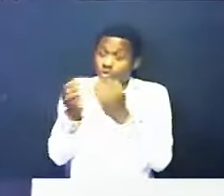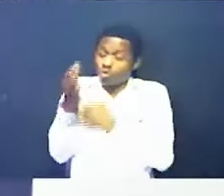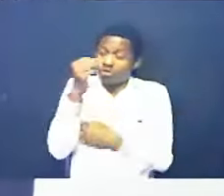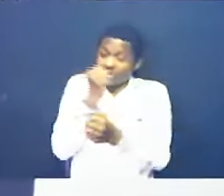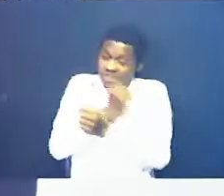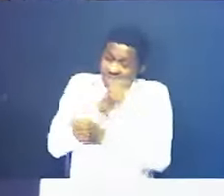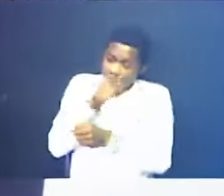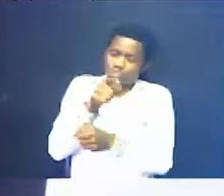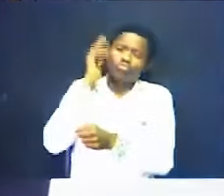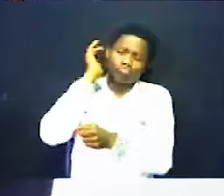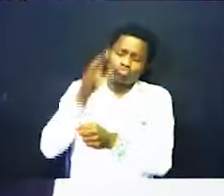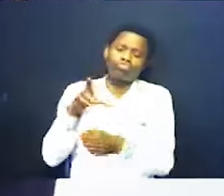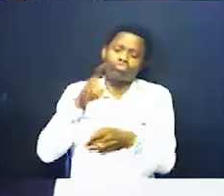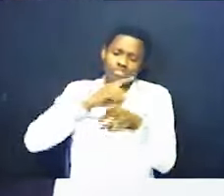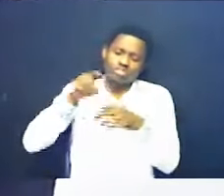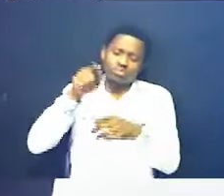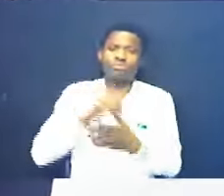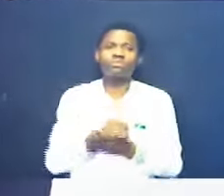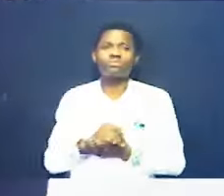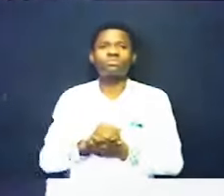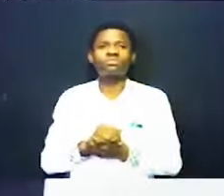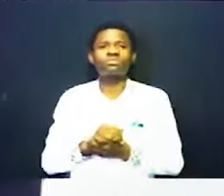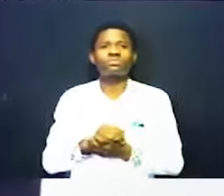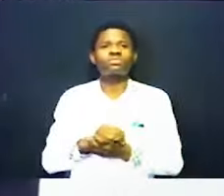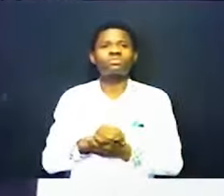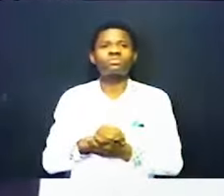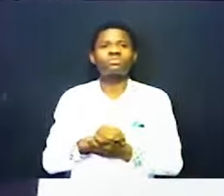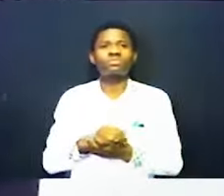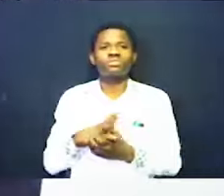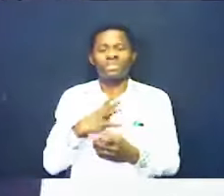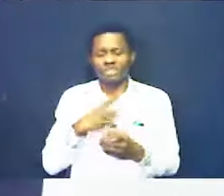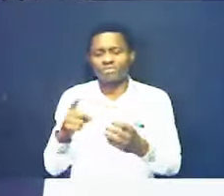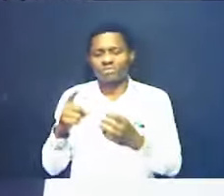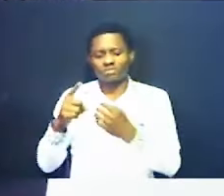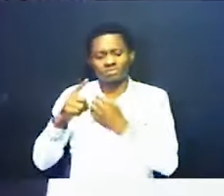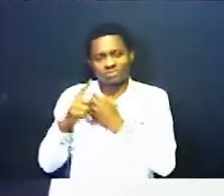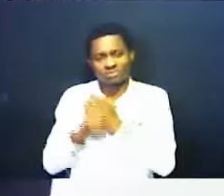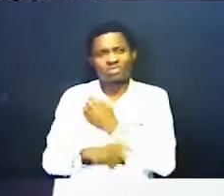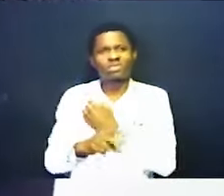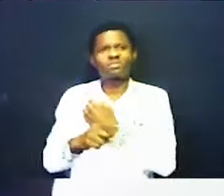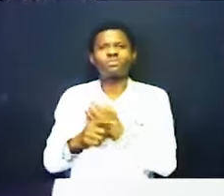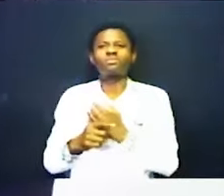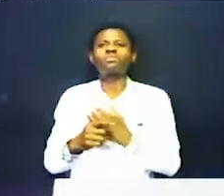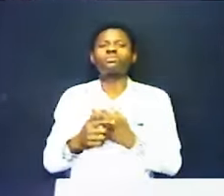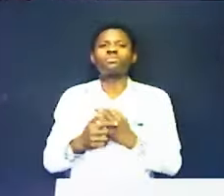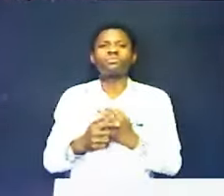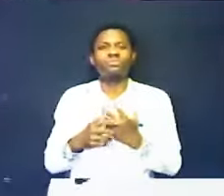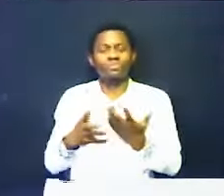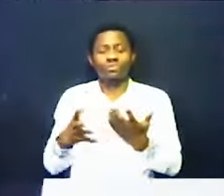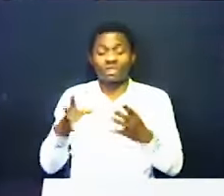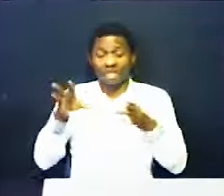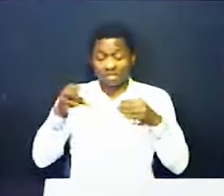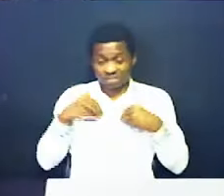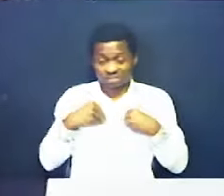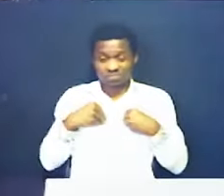And he chastens everyone he accepts as his child.